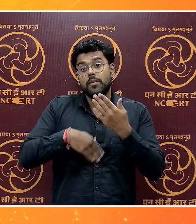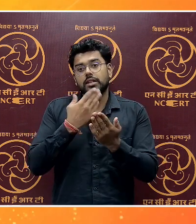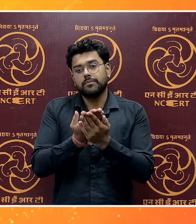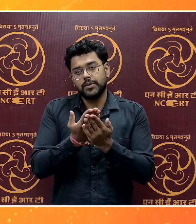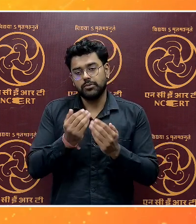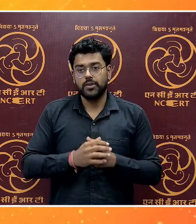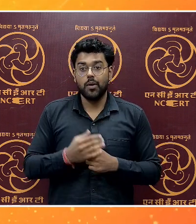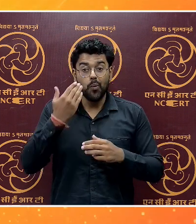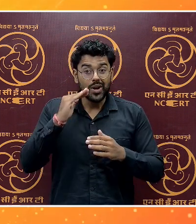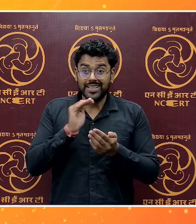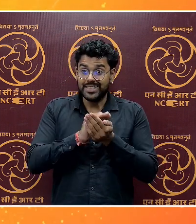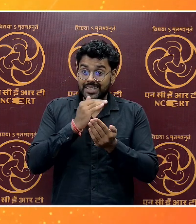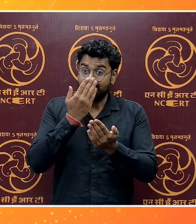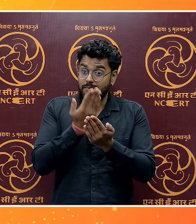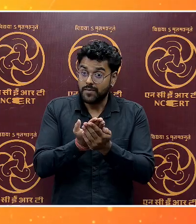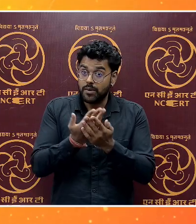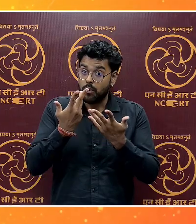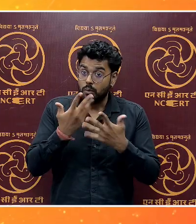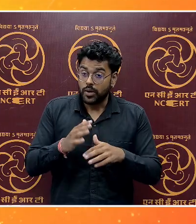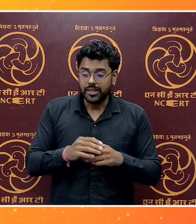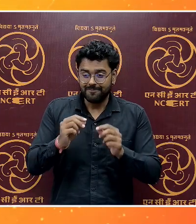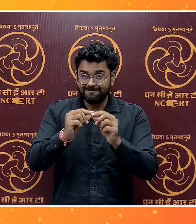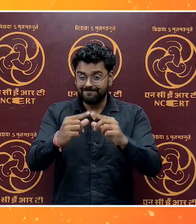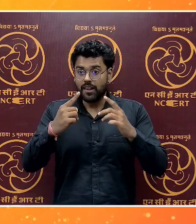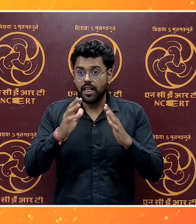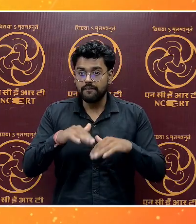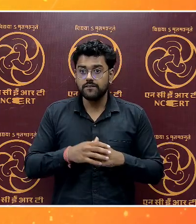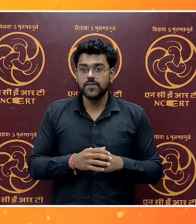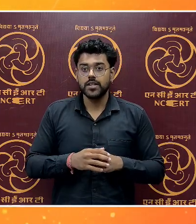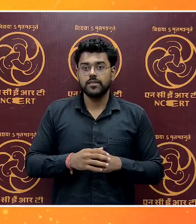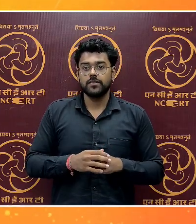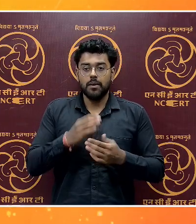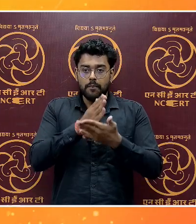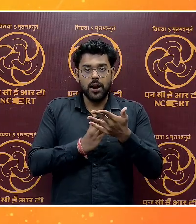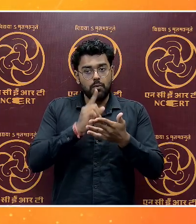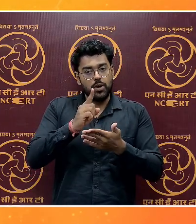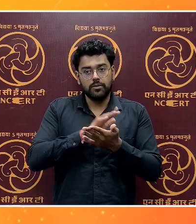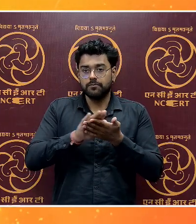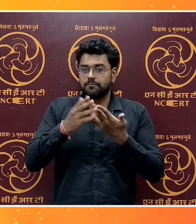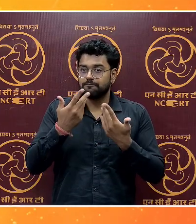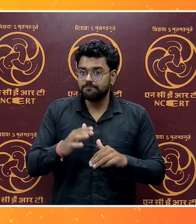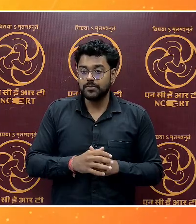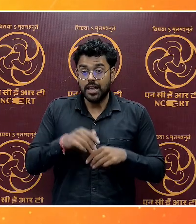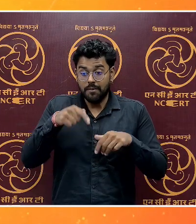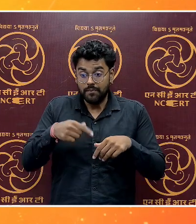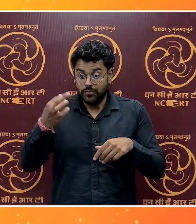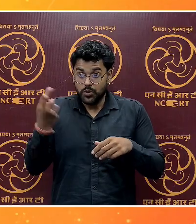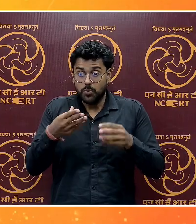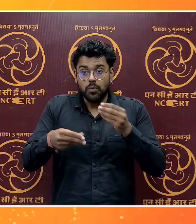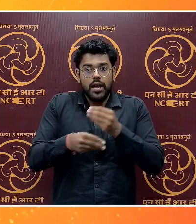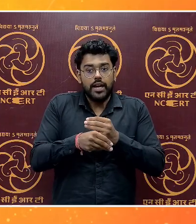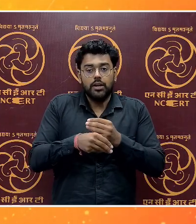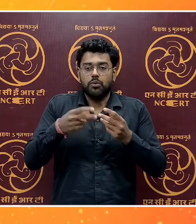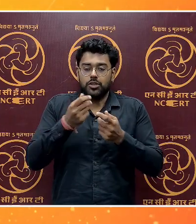on save and submit, so there will be a pop-up appearing that once screening part 1 is submitted, you cannot no longer be able to add or edit the